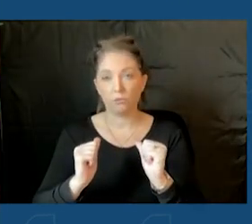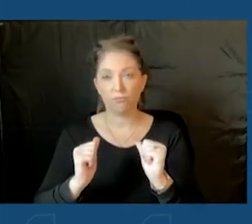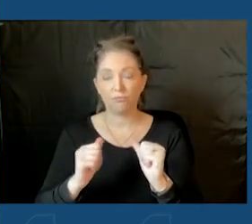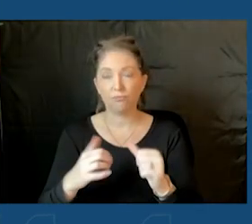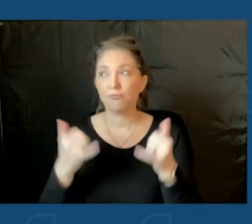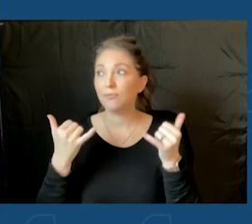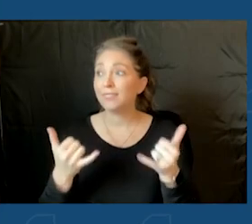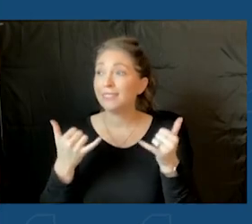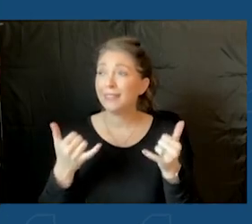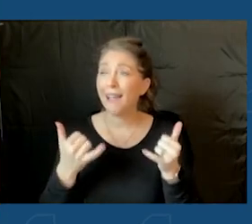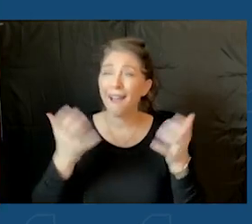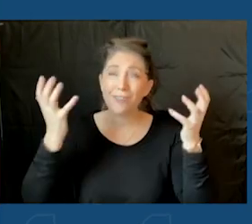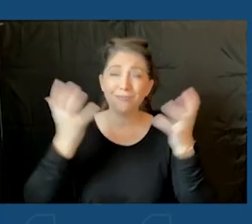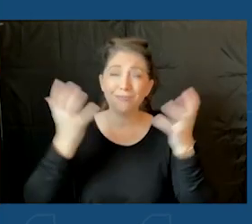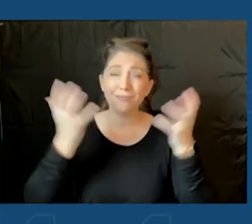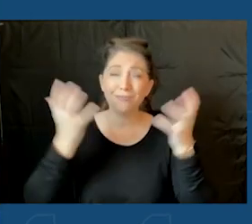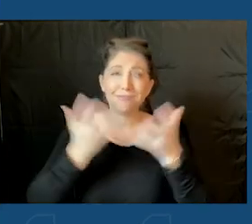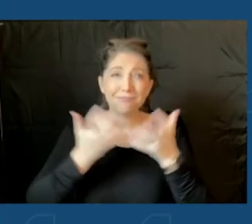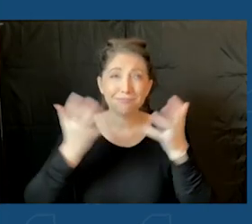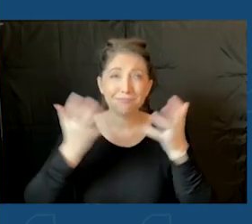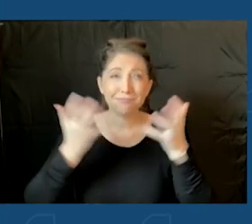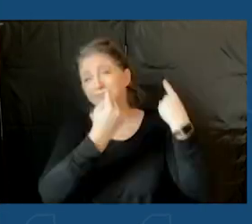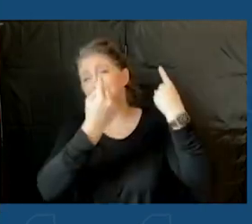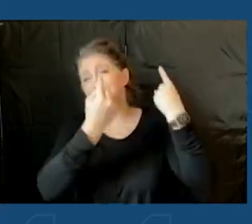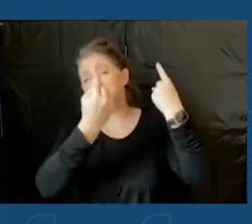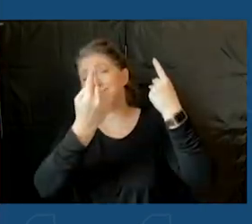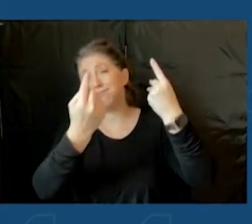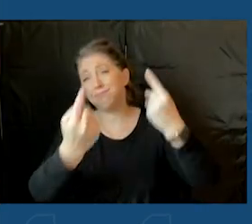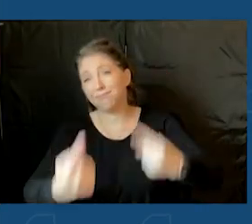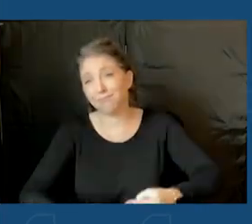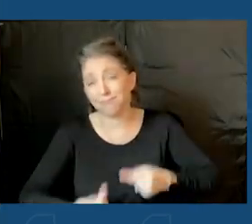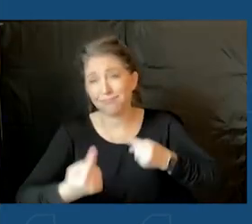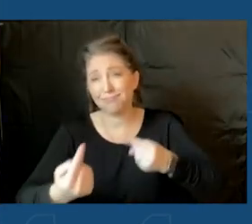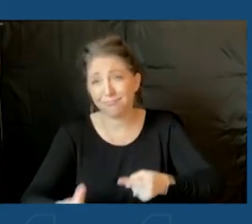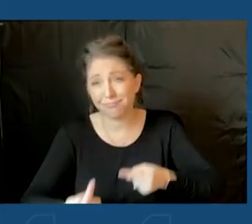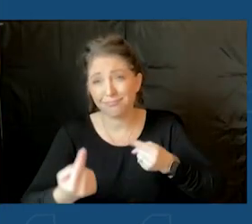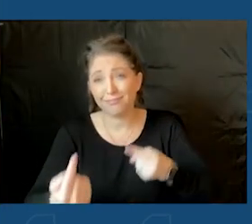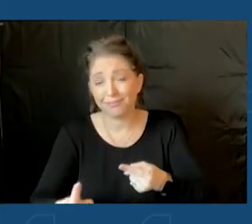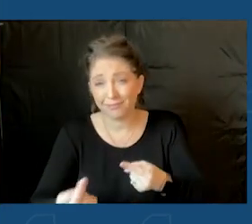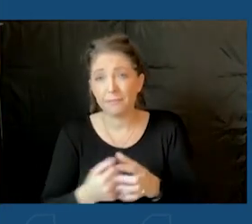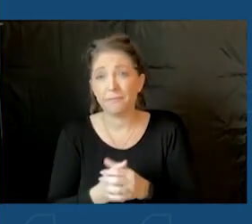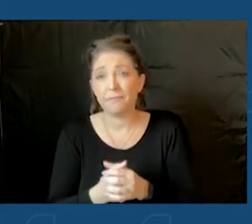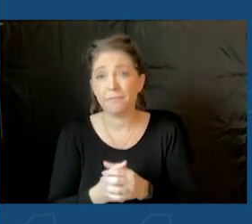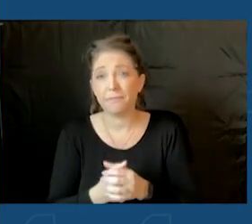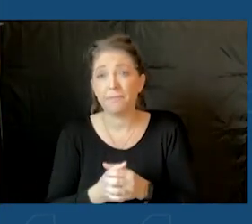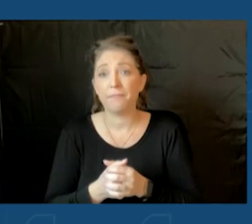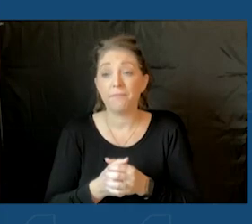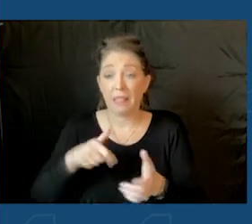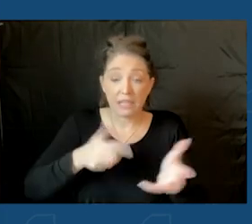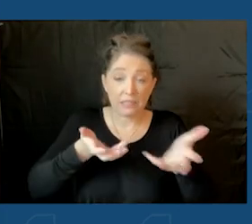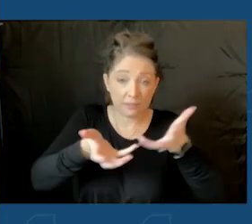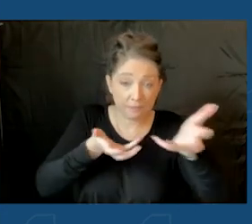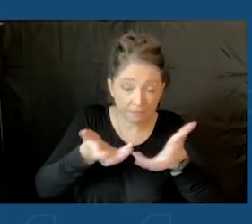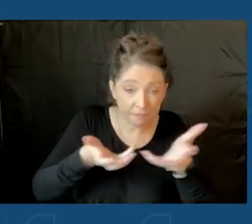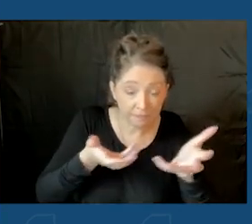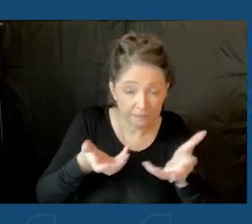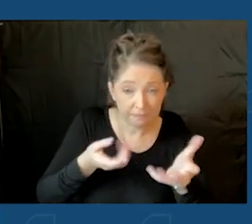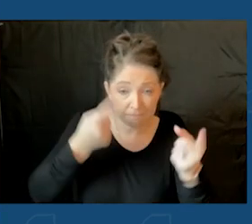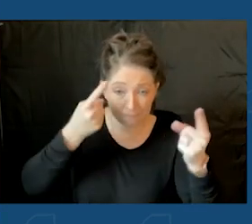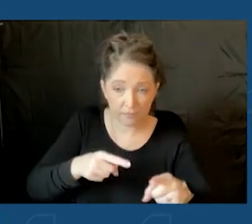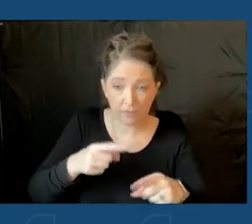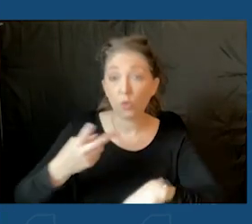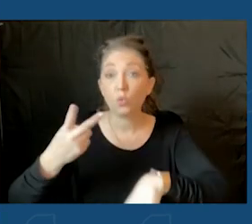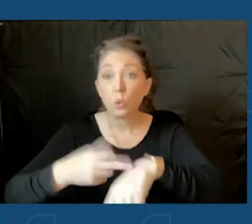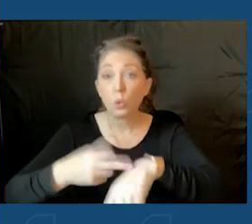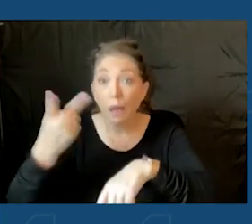a long road it was to get here. These deals were done twice, given the destructive intervention of the pandemic,